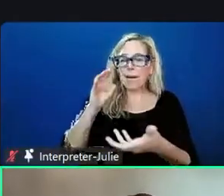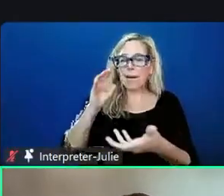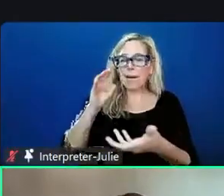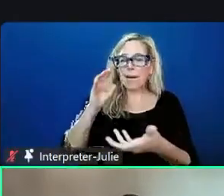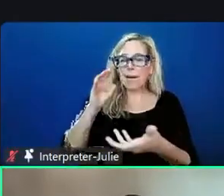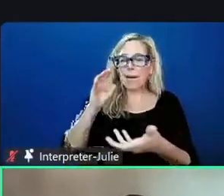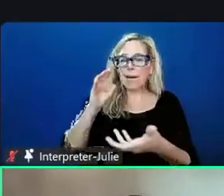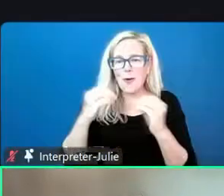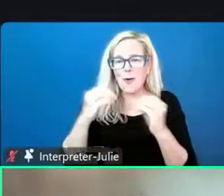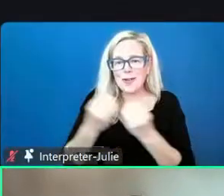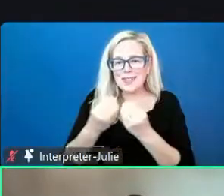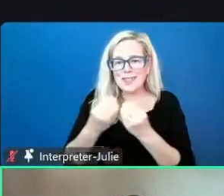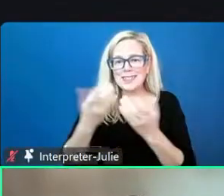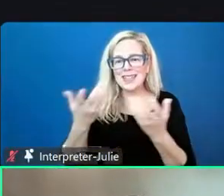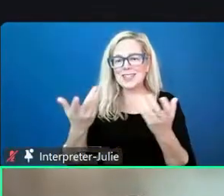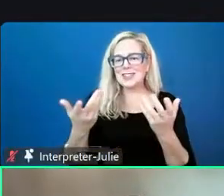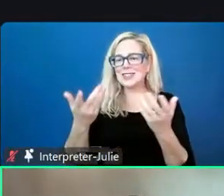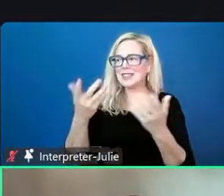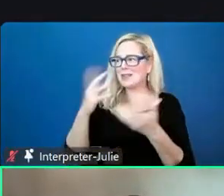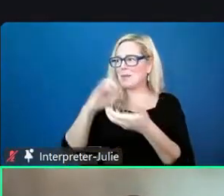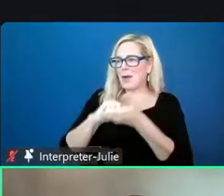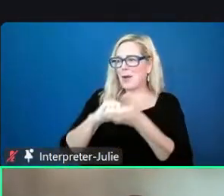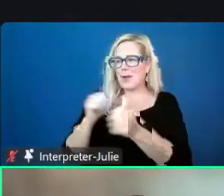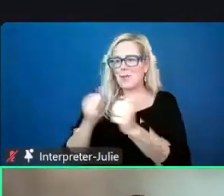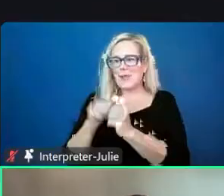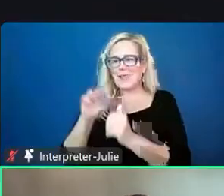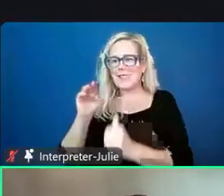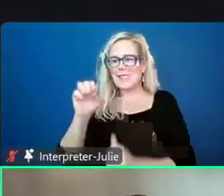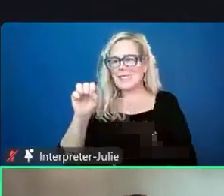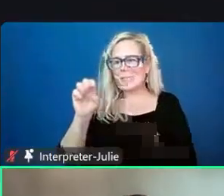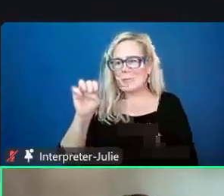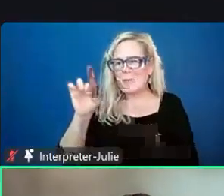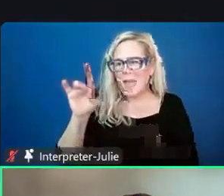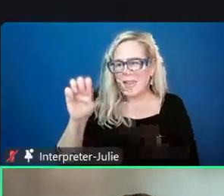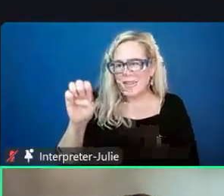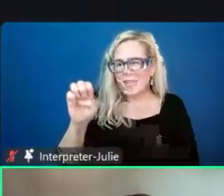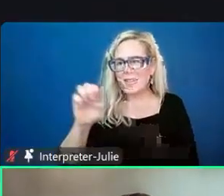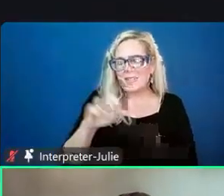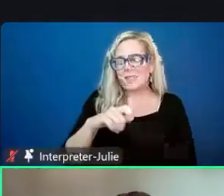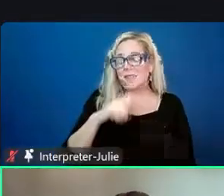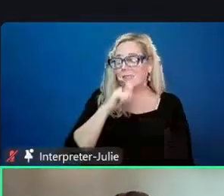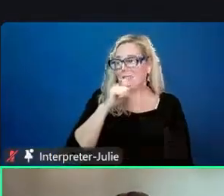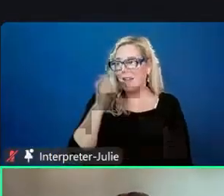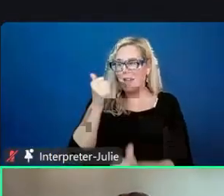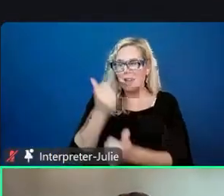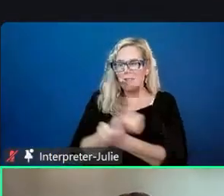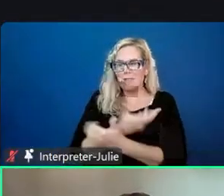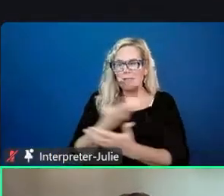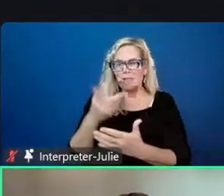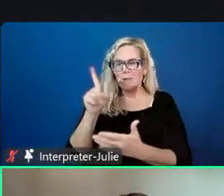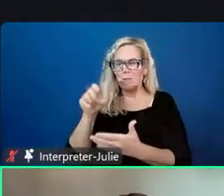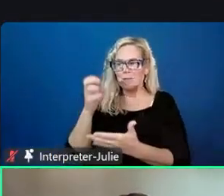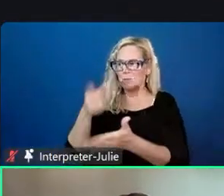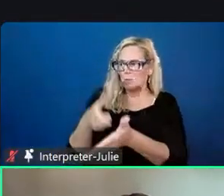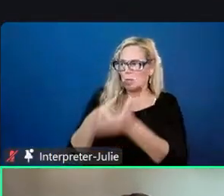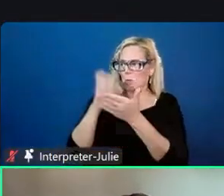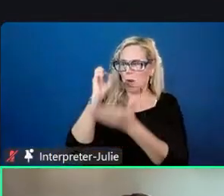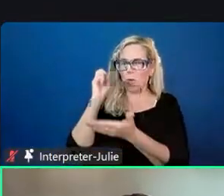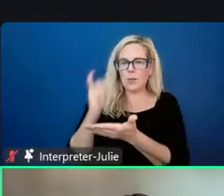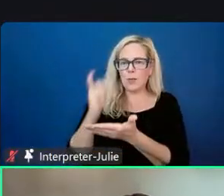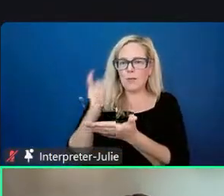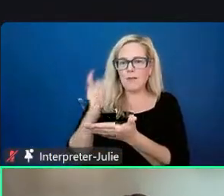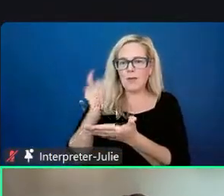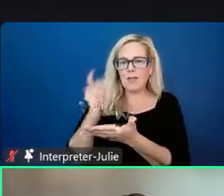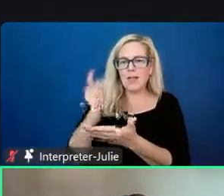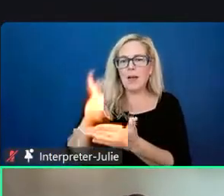MSDCI, like SMATI. And not all of these require institutional approval to begin, which is great. Real change happens when we